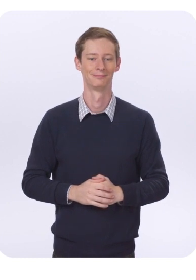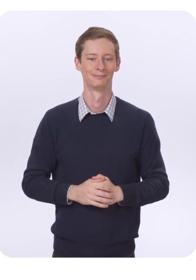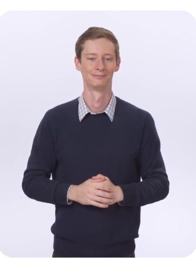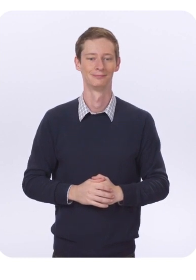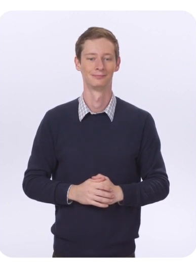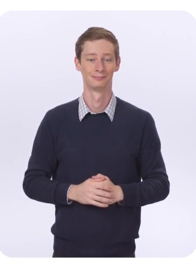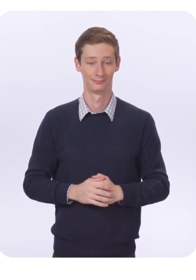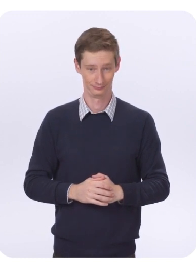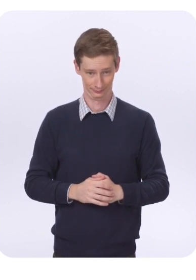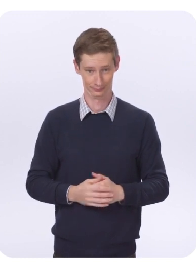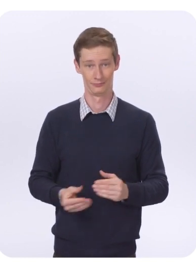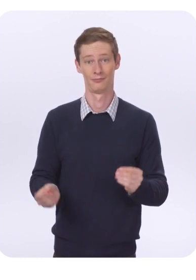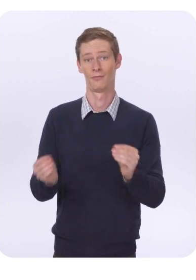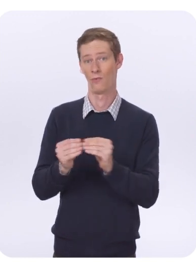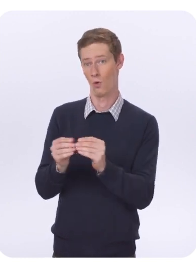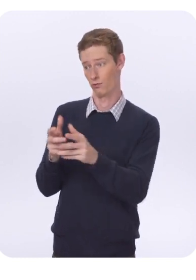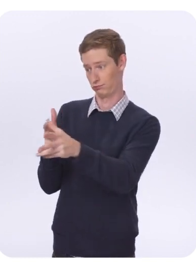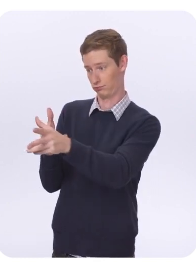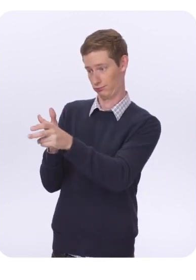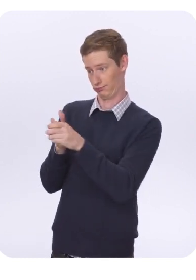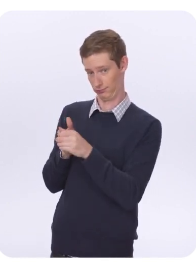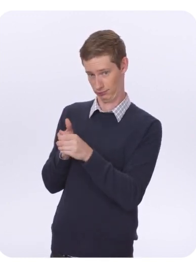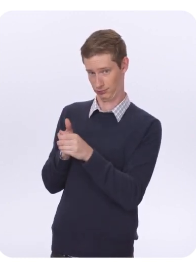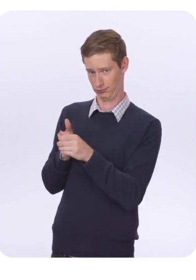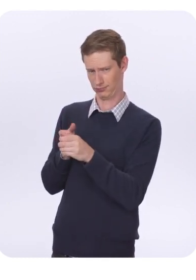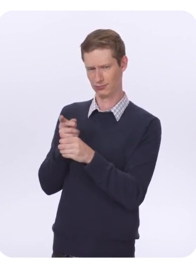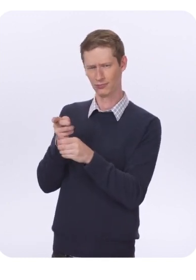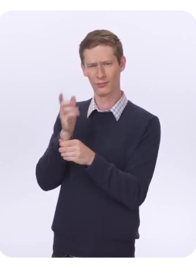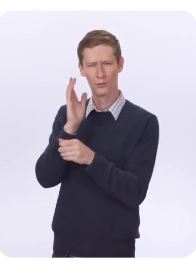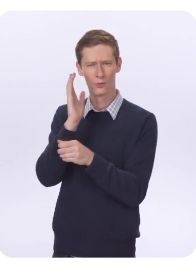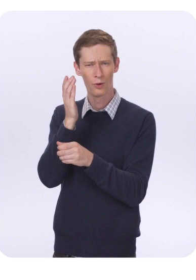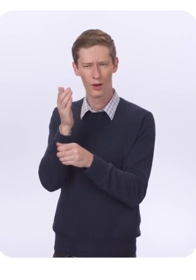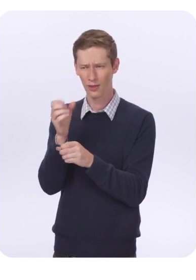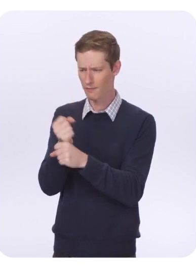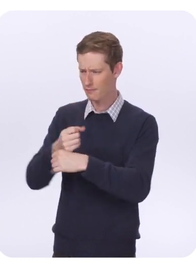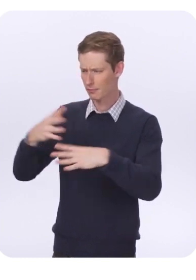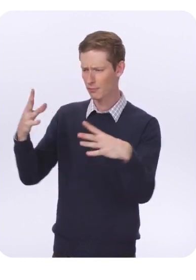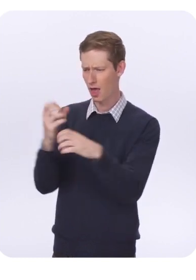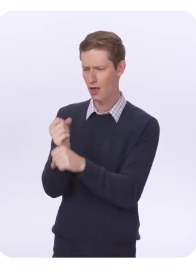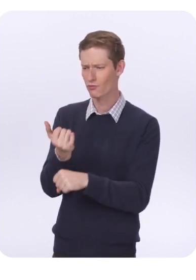More inverted shrinkogen, but the blast must have been below the malfunction threshold.